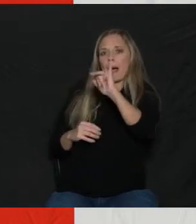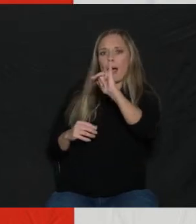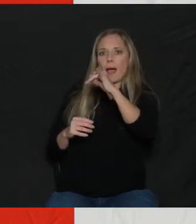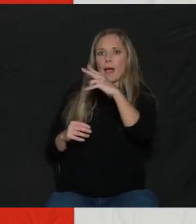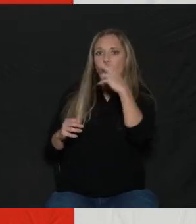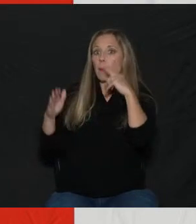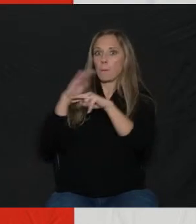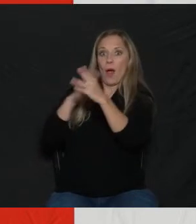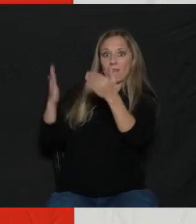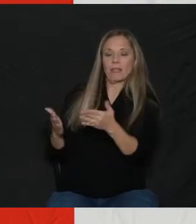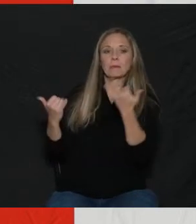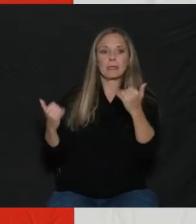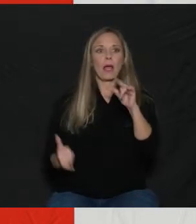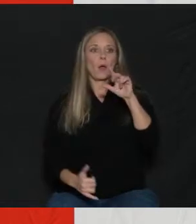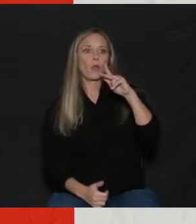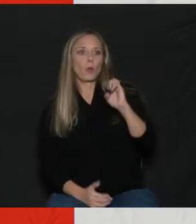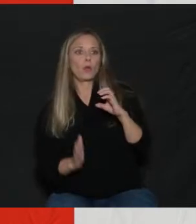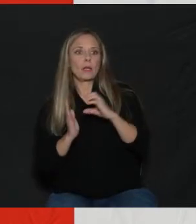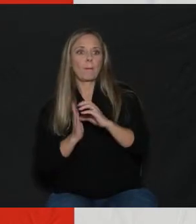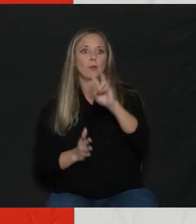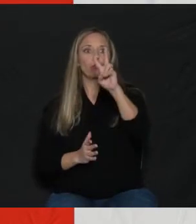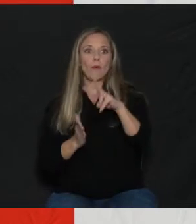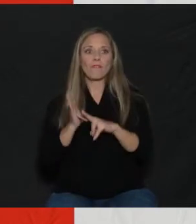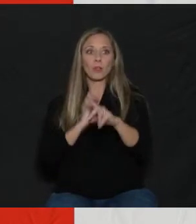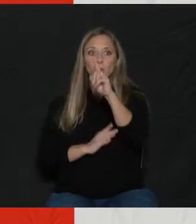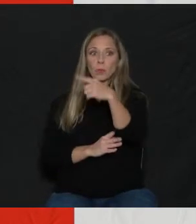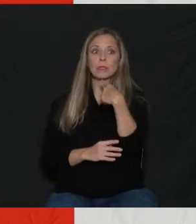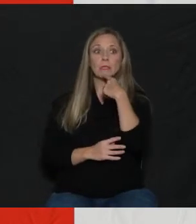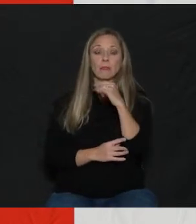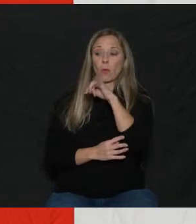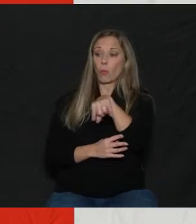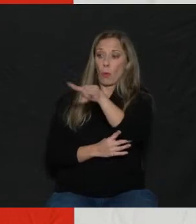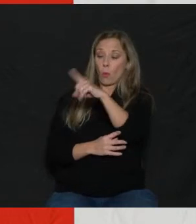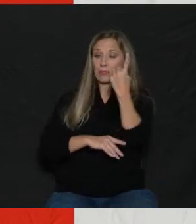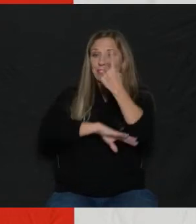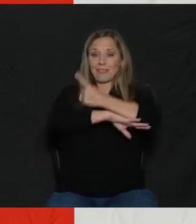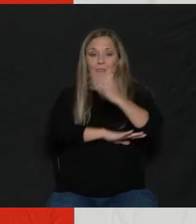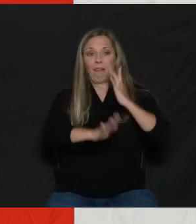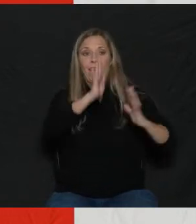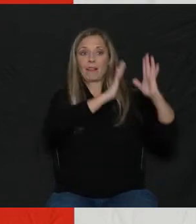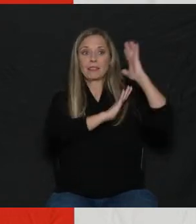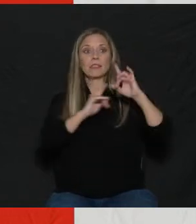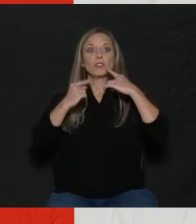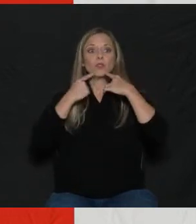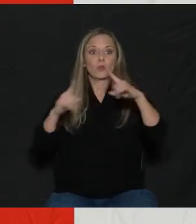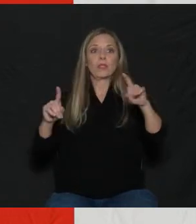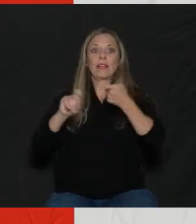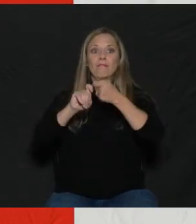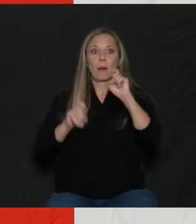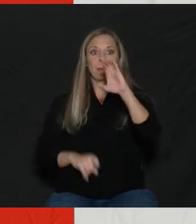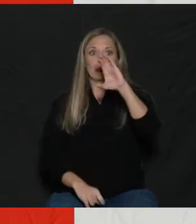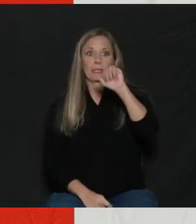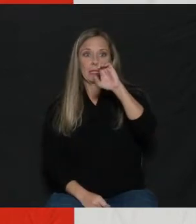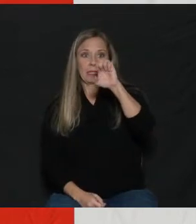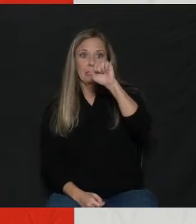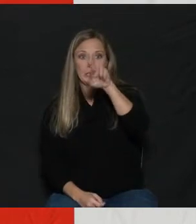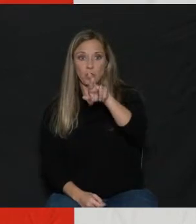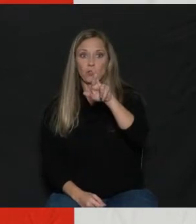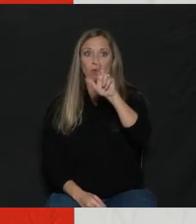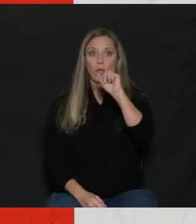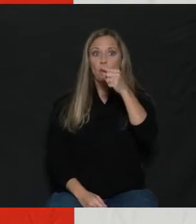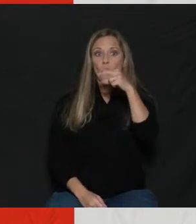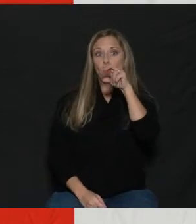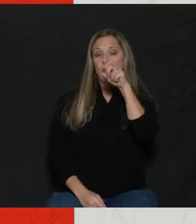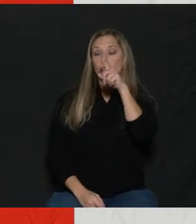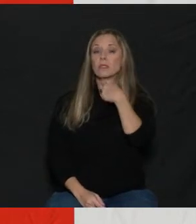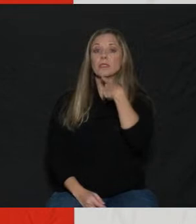2, verse 1, it says, "In those days a decree went out from Caesar Augustus that the whole empire should be registered.